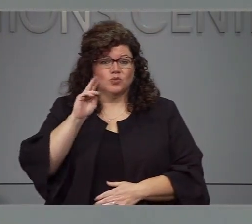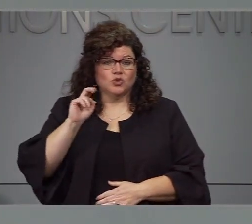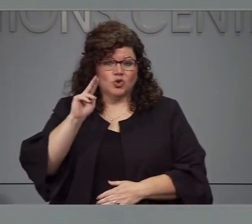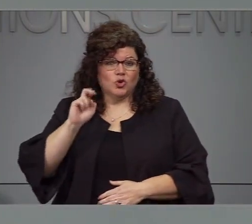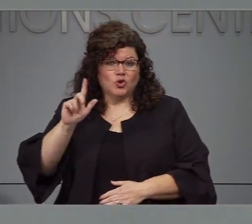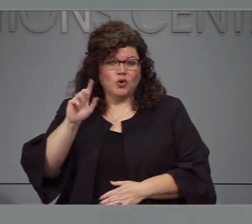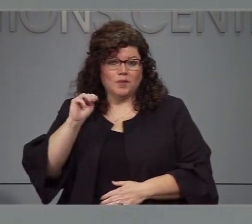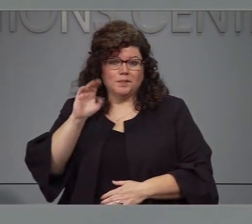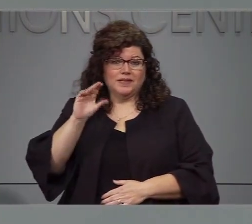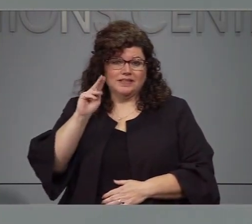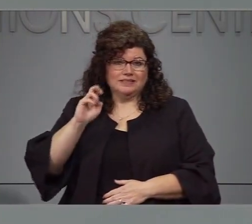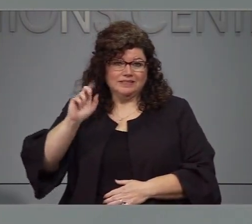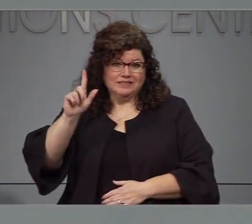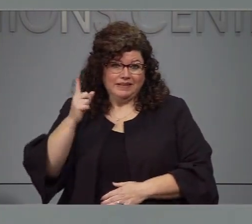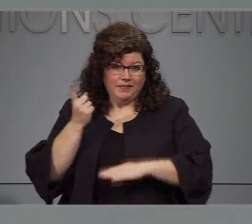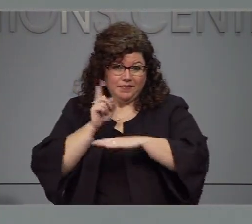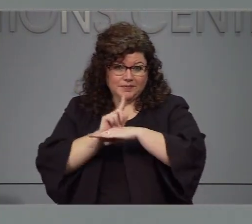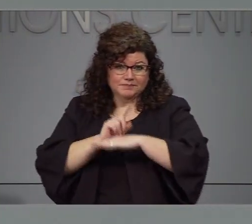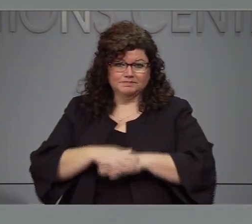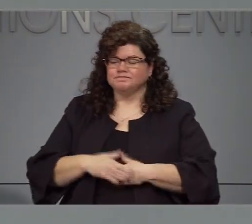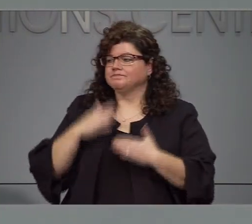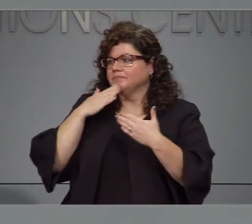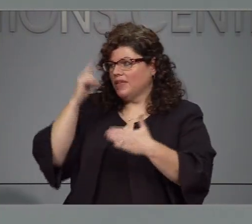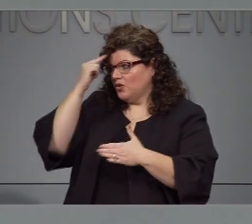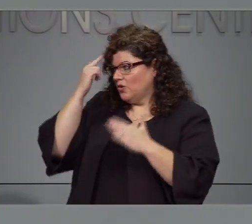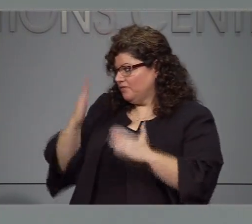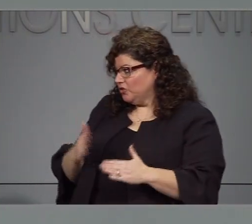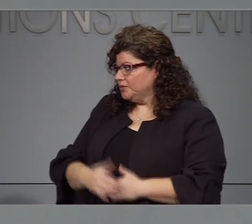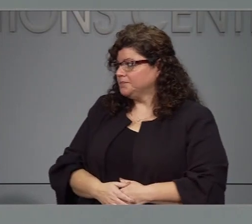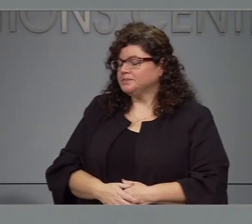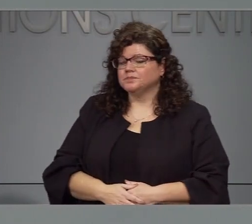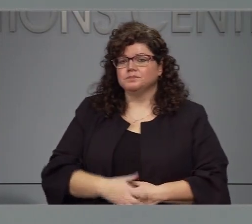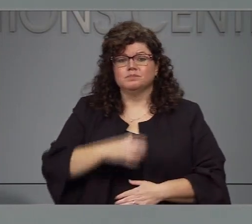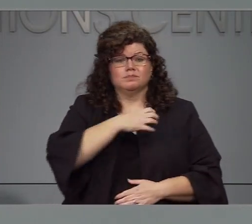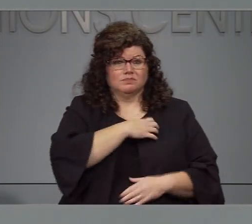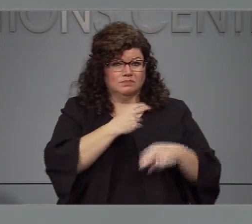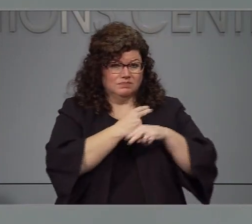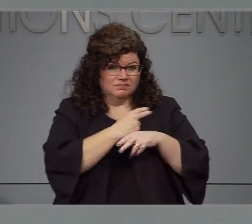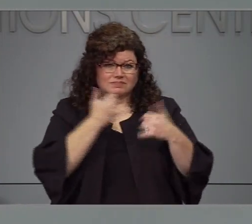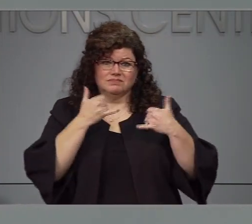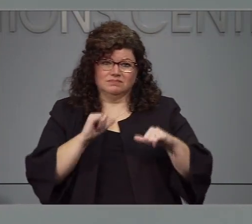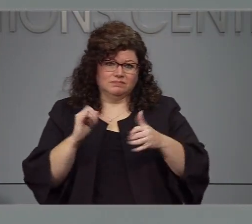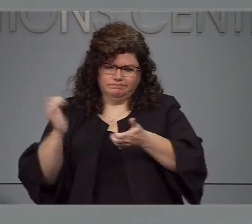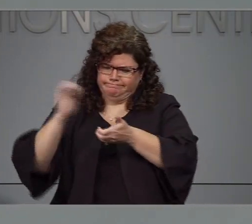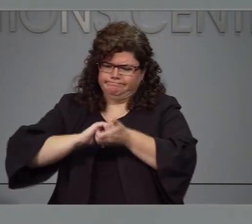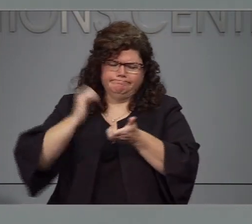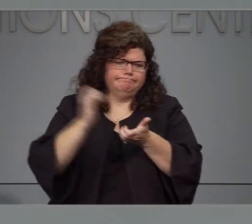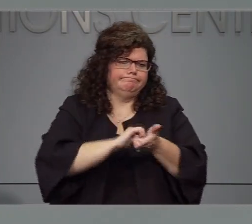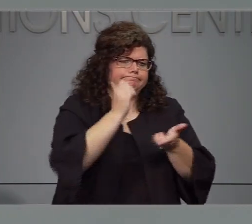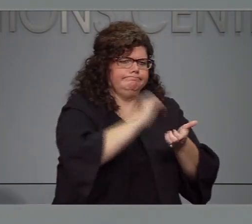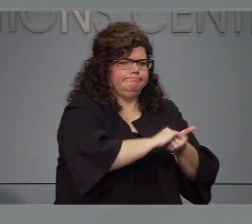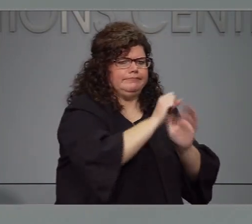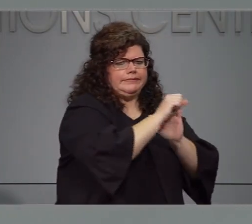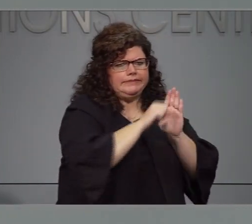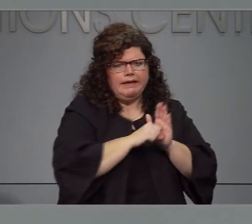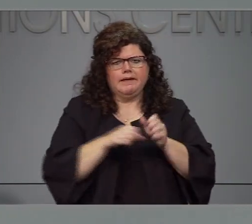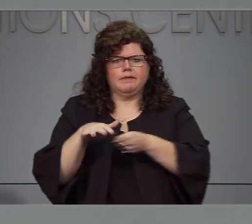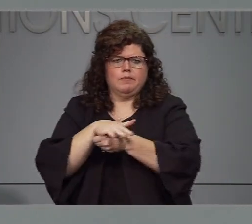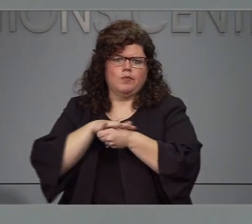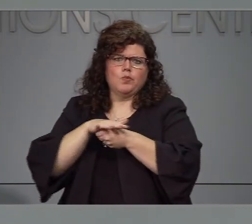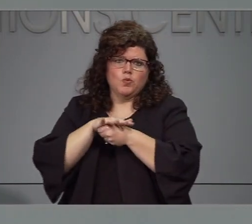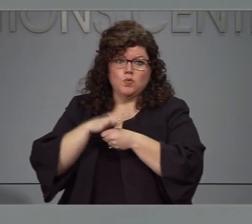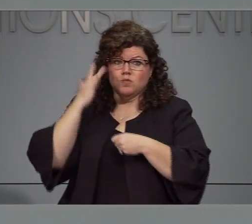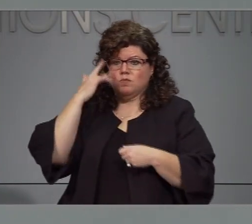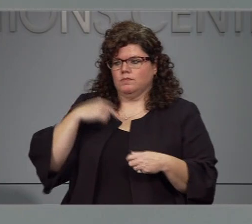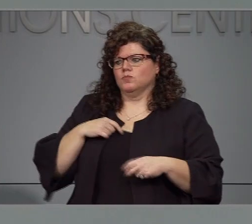Thank you, Governor. The Highway Patrol continues to work with our state and local partners as we all continue to